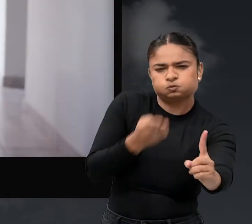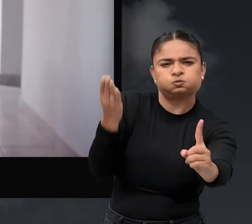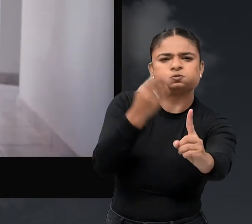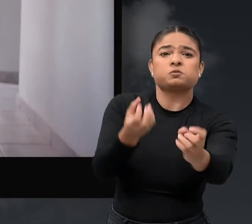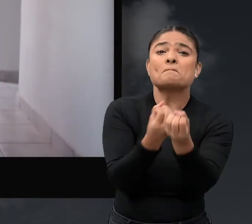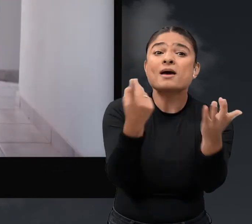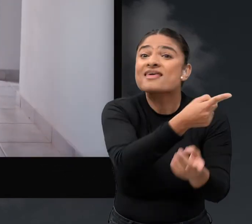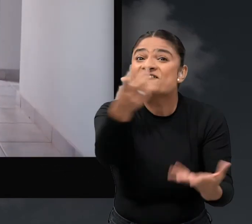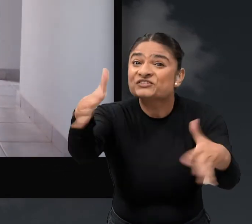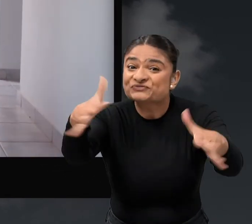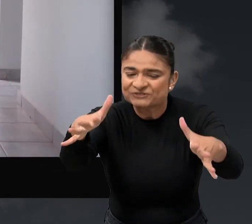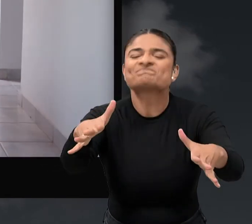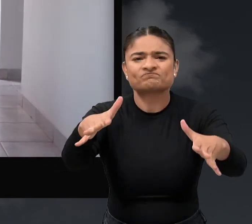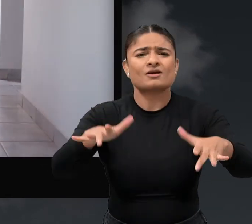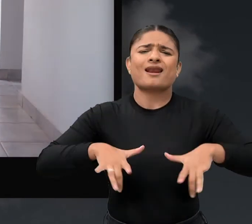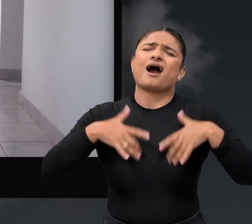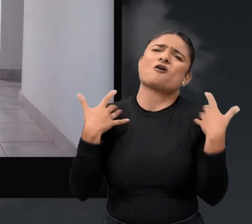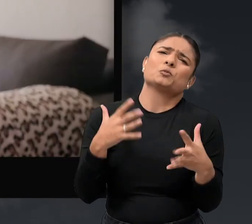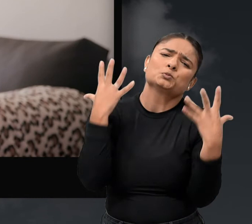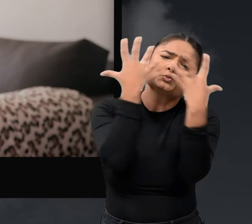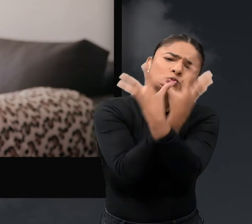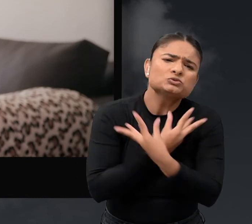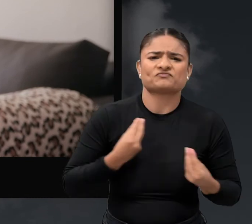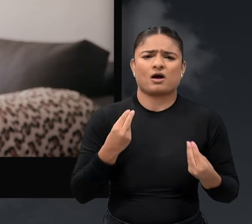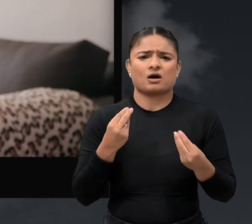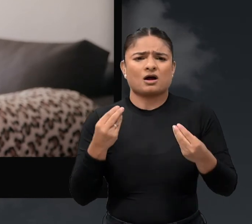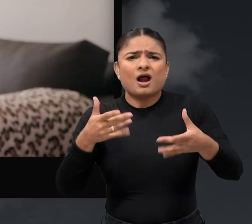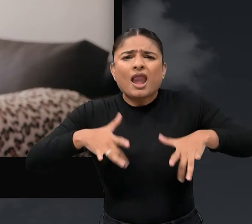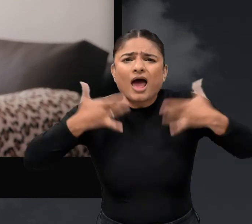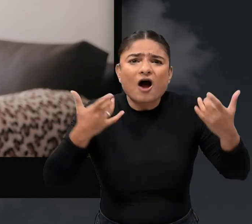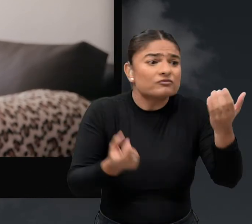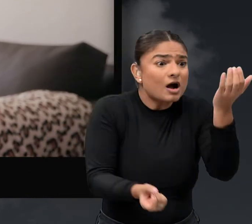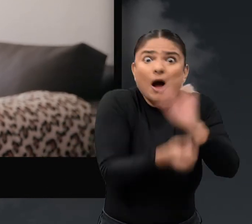like most of us have? Life is beautiful. Nothing in your life